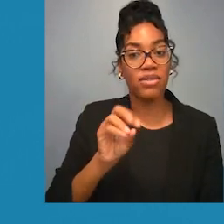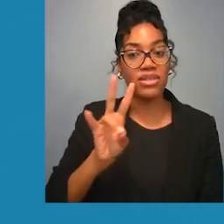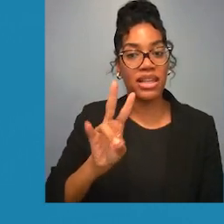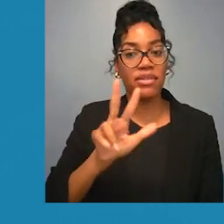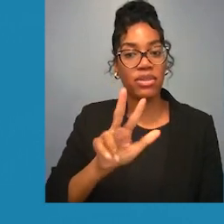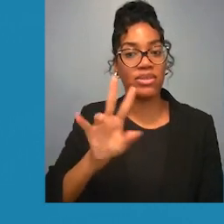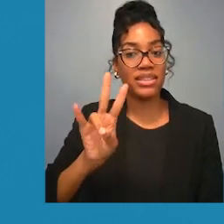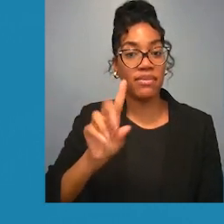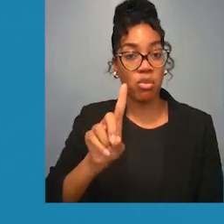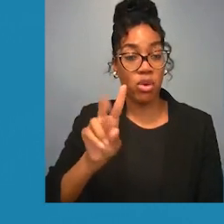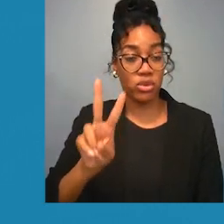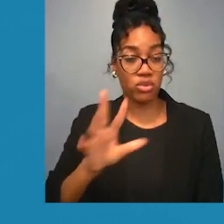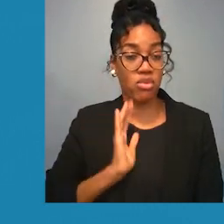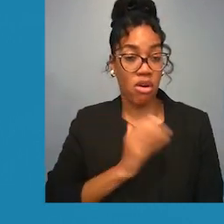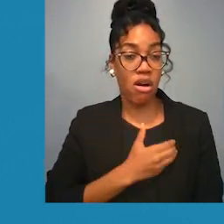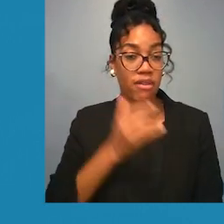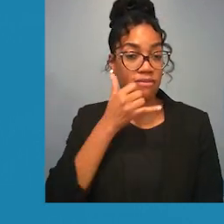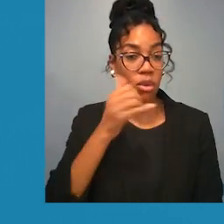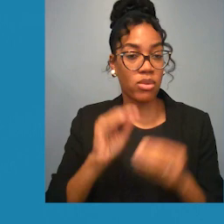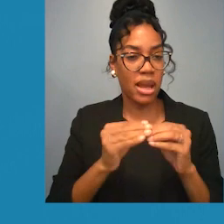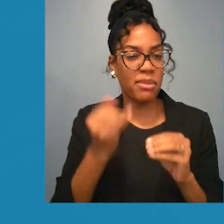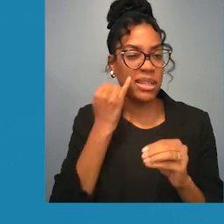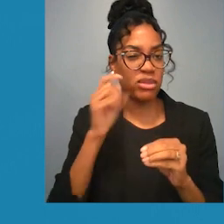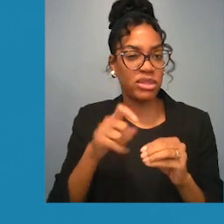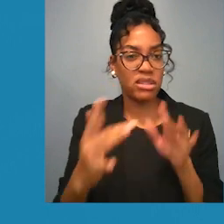240-507-3712 or at